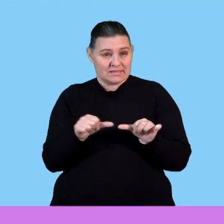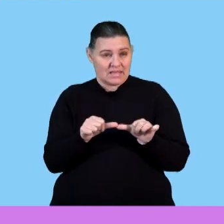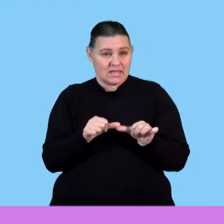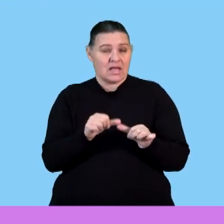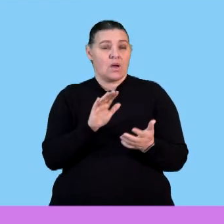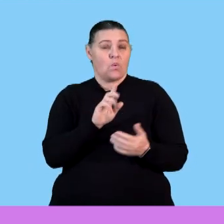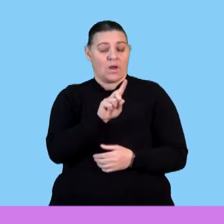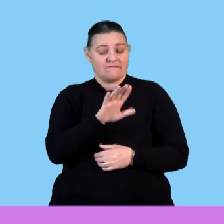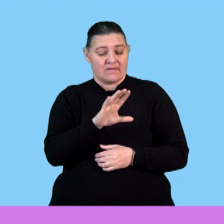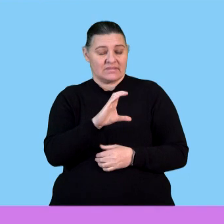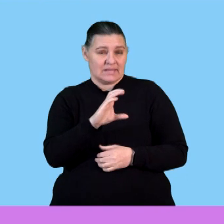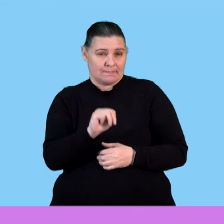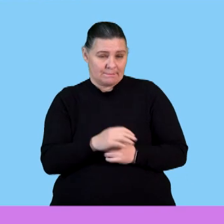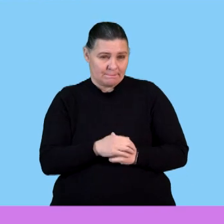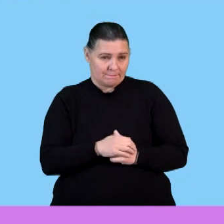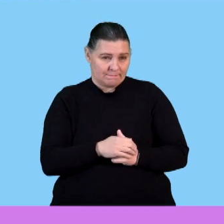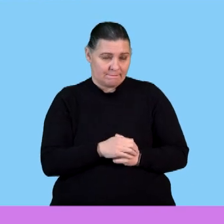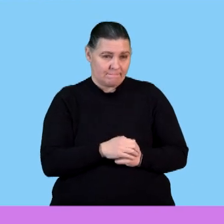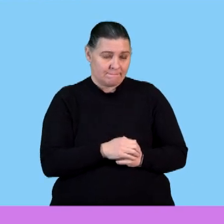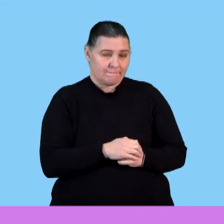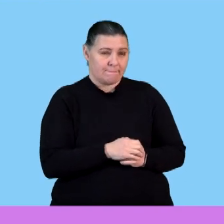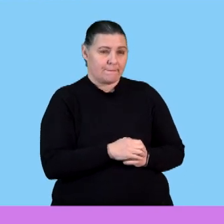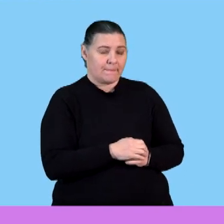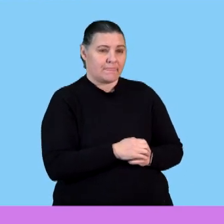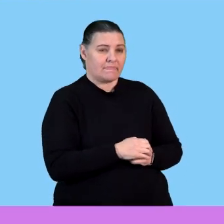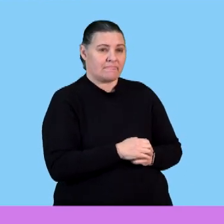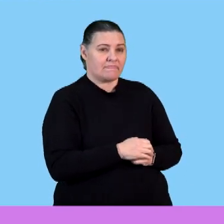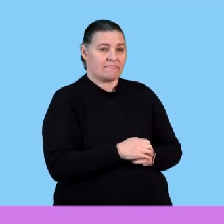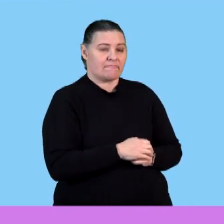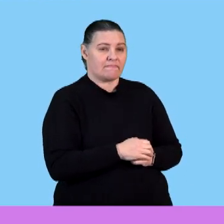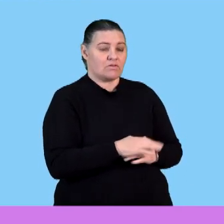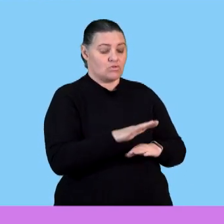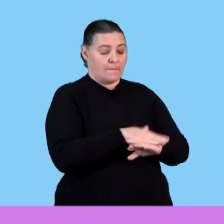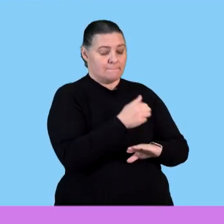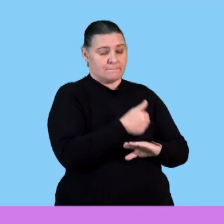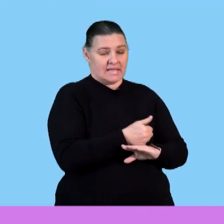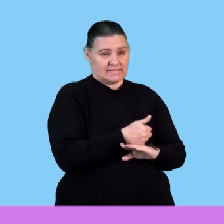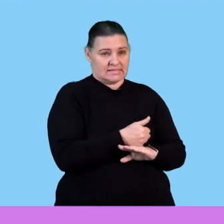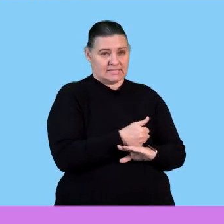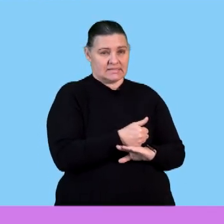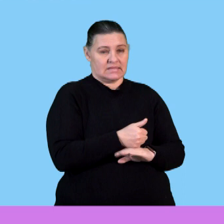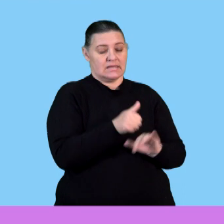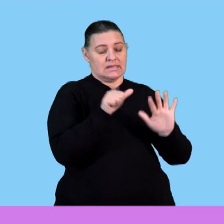6 times 15, and I get that to be 90 centimeters.